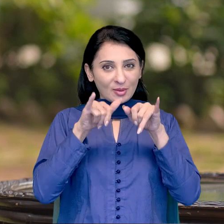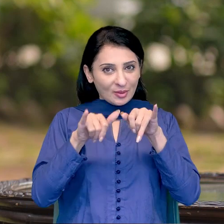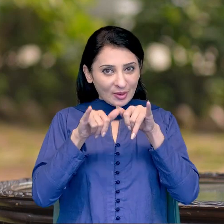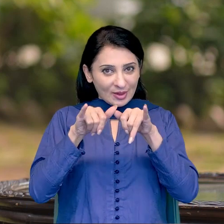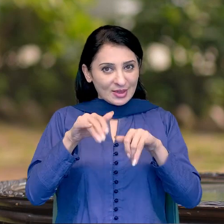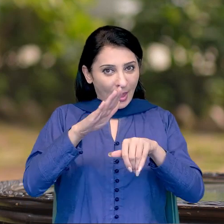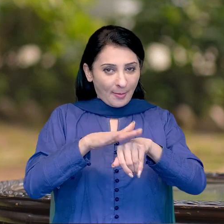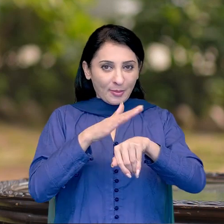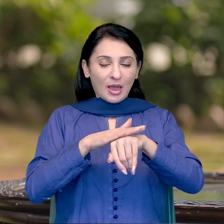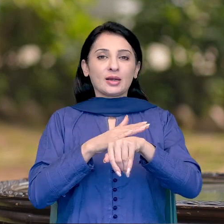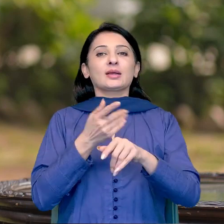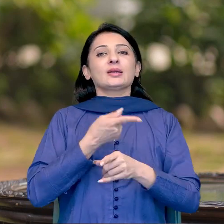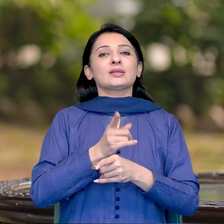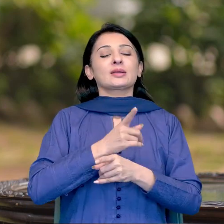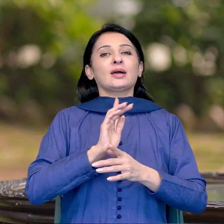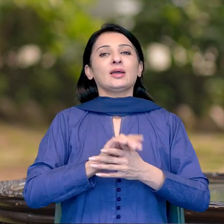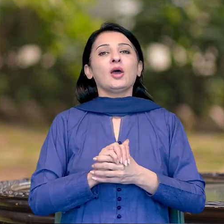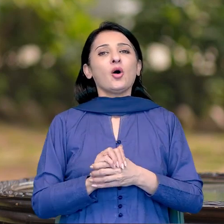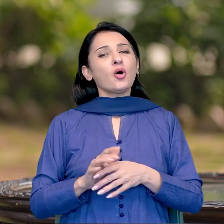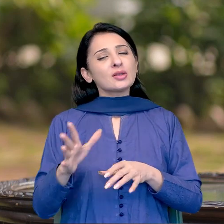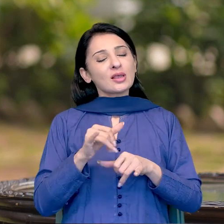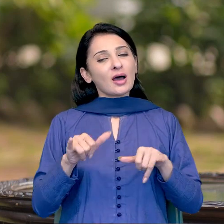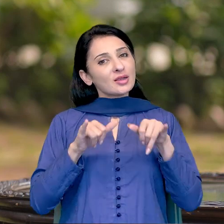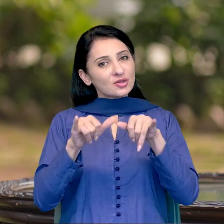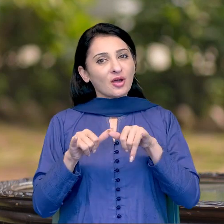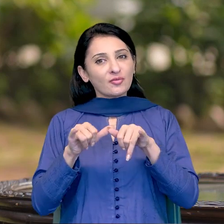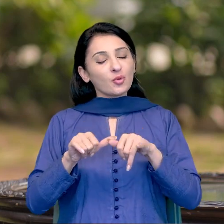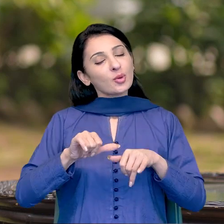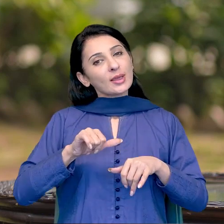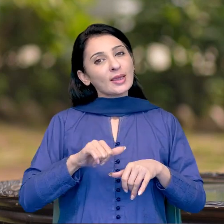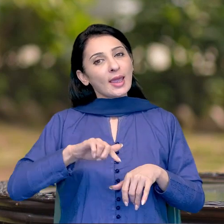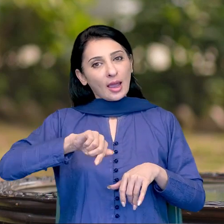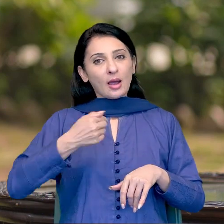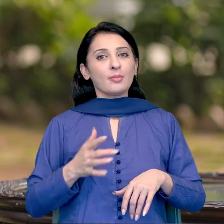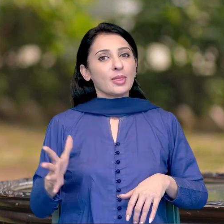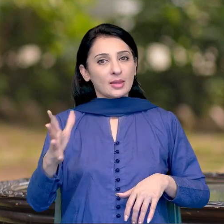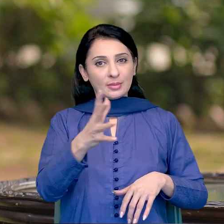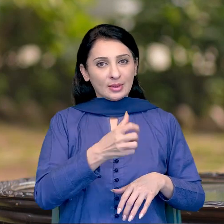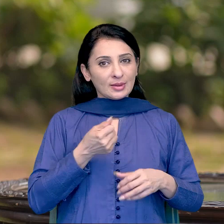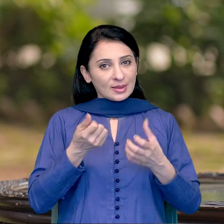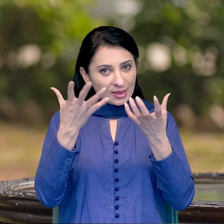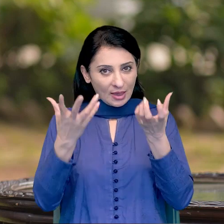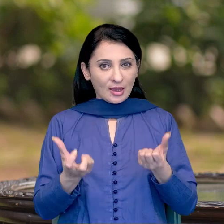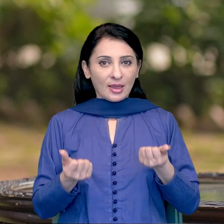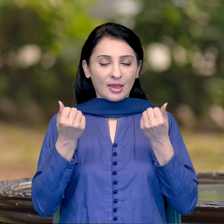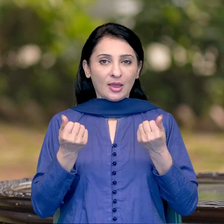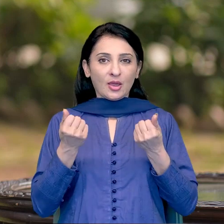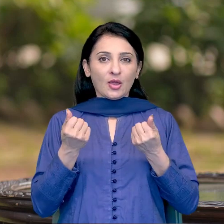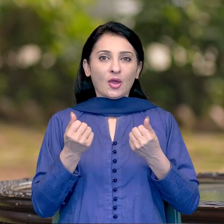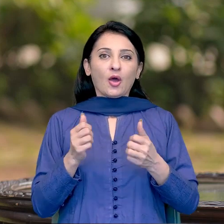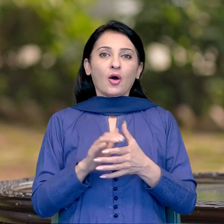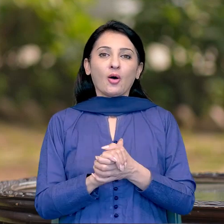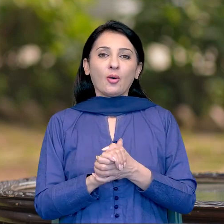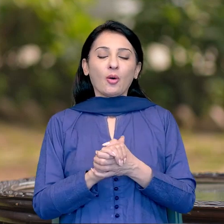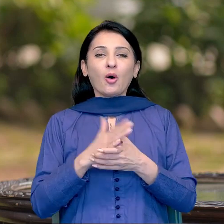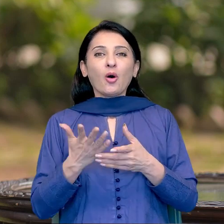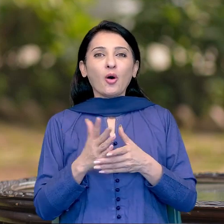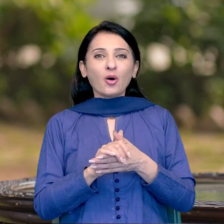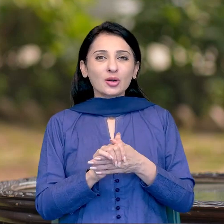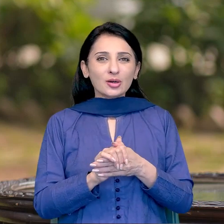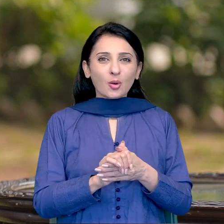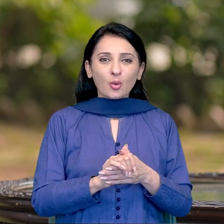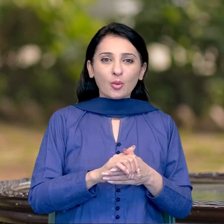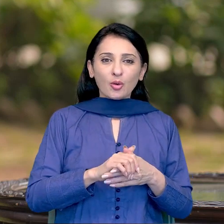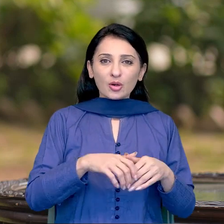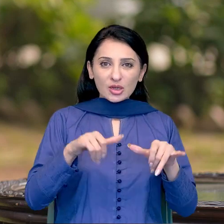every being on the planet should have fundamental rights, right to their own life and right to their own will, which would protect them from being subjected to cruelty